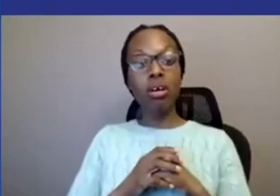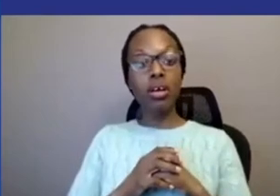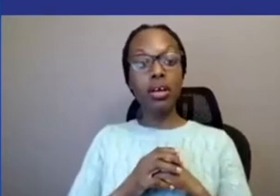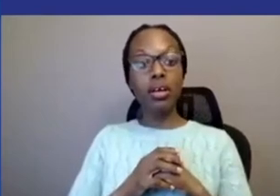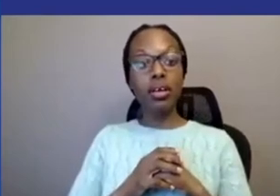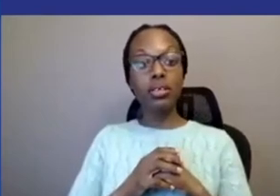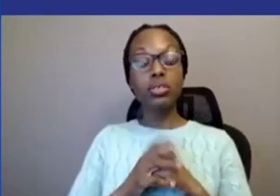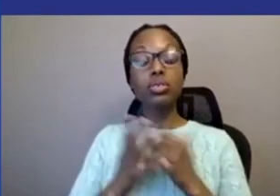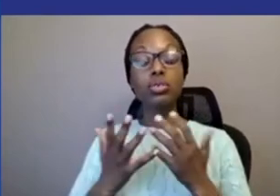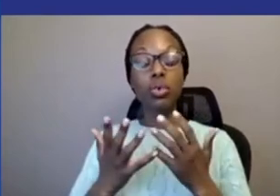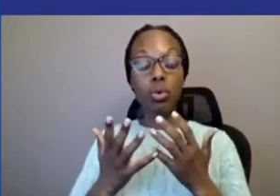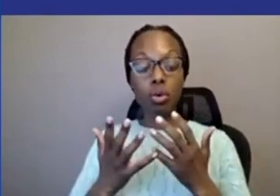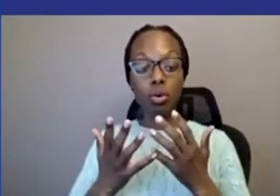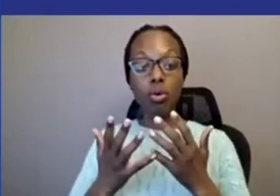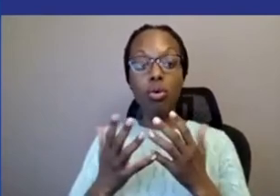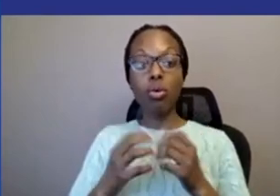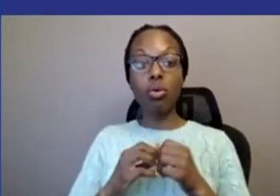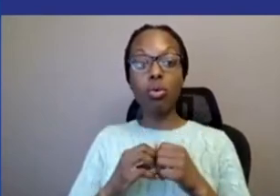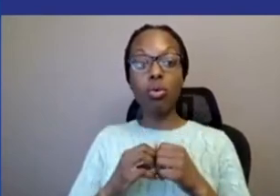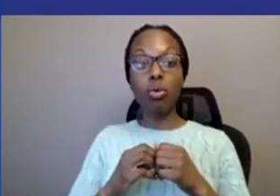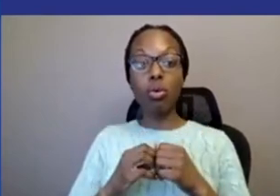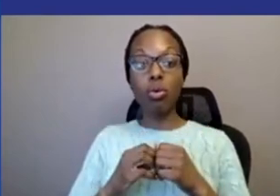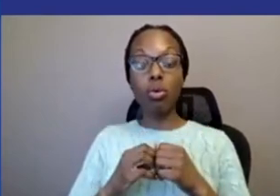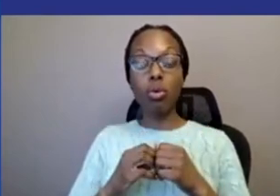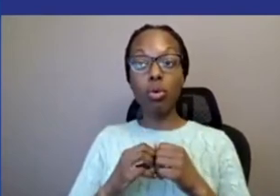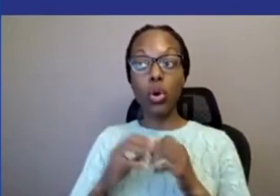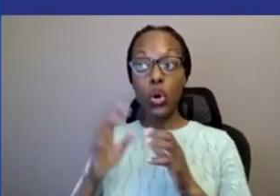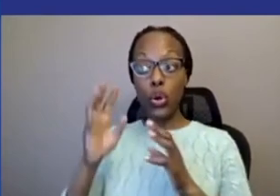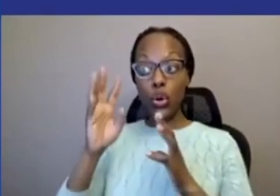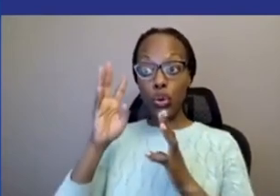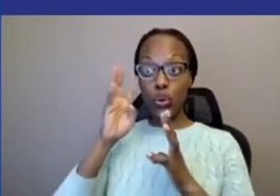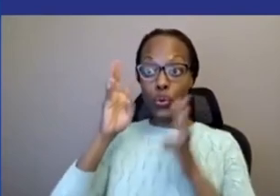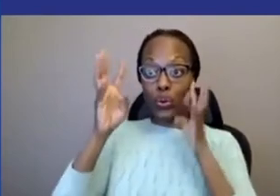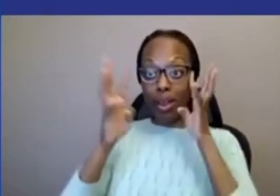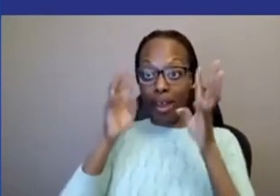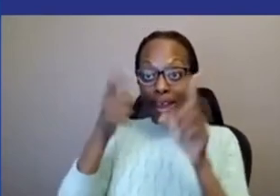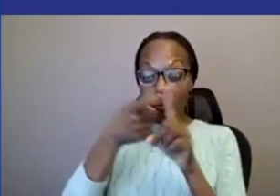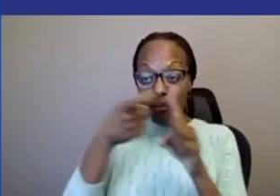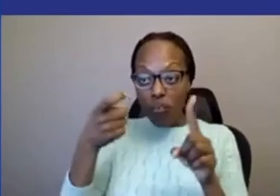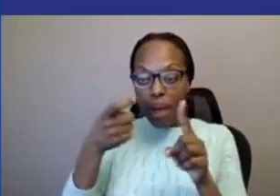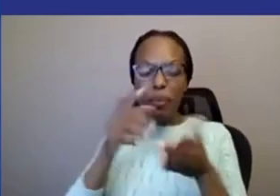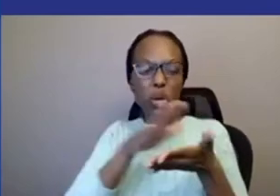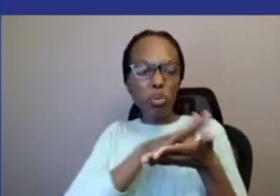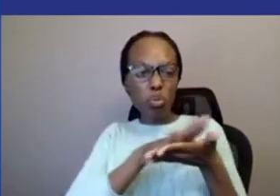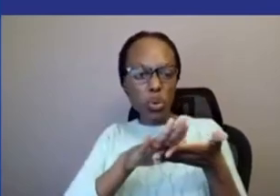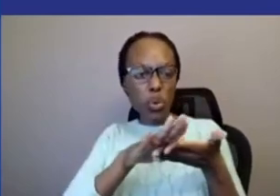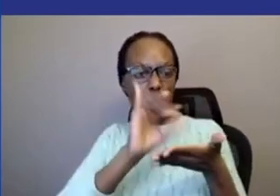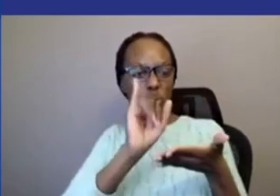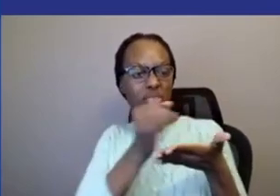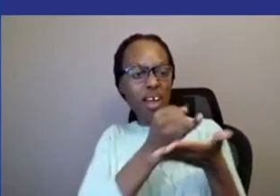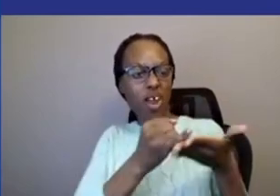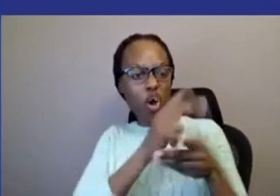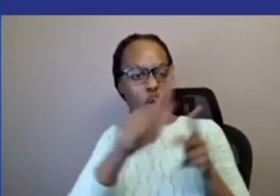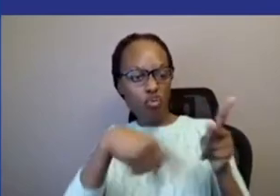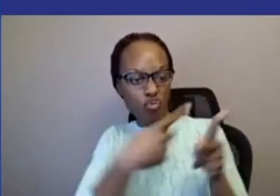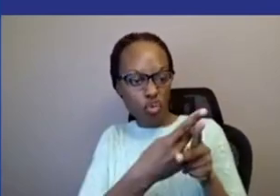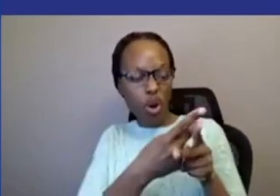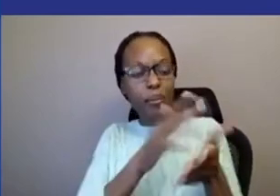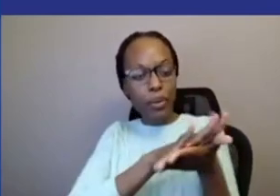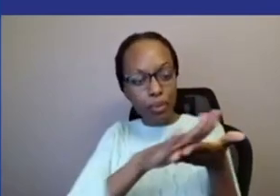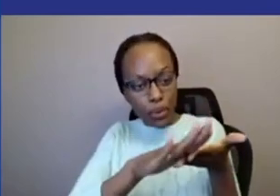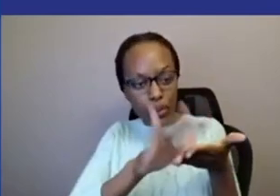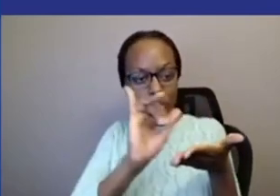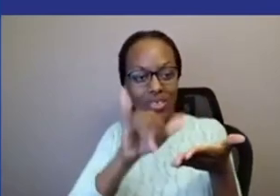creating from a space that's pure to the art form or the dance style, you know, and keeps it as authentic